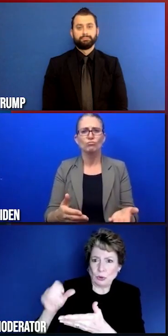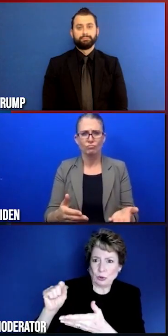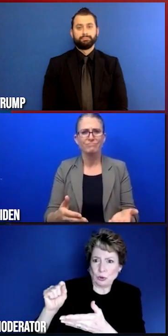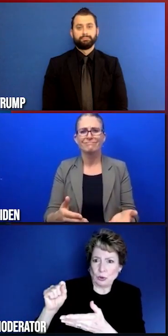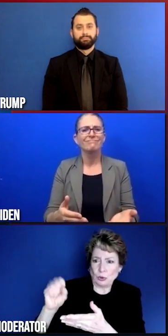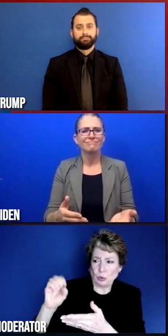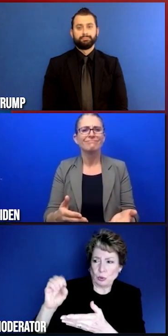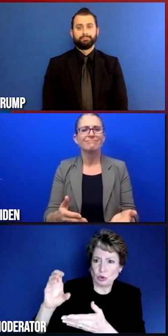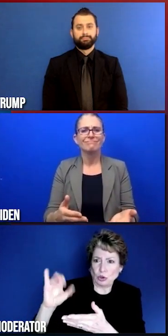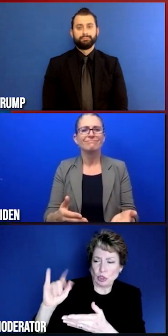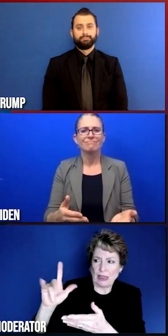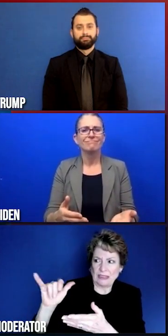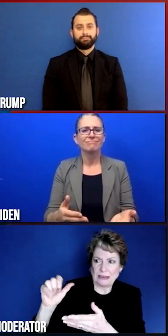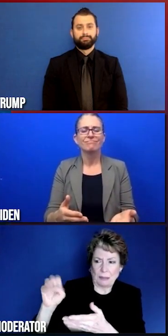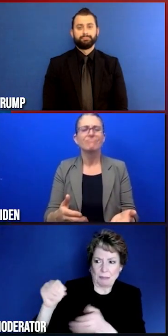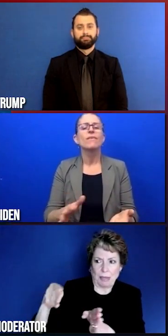that,